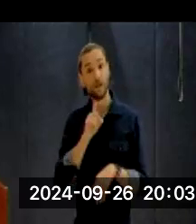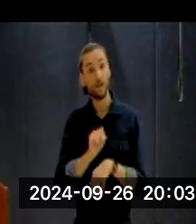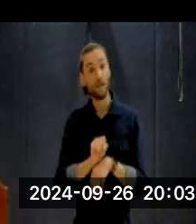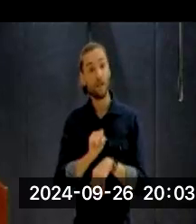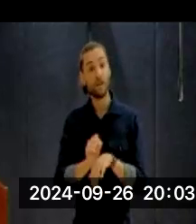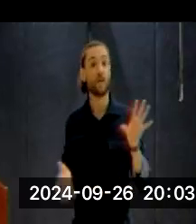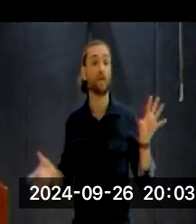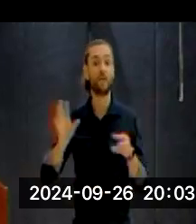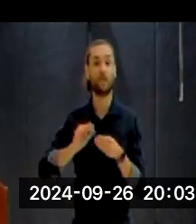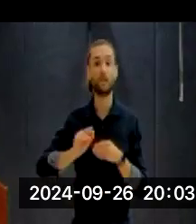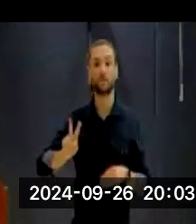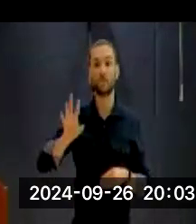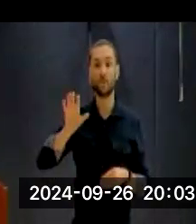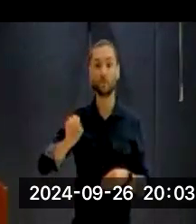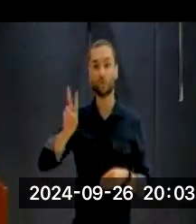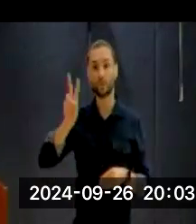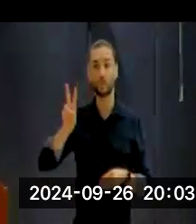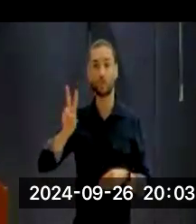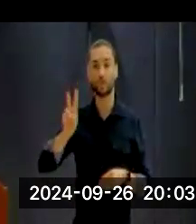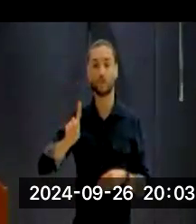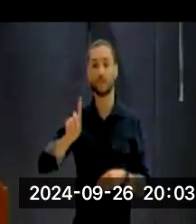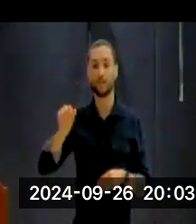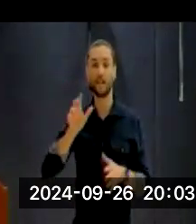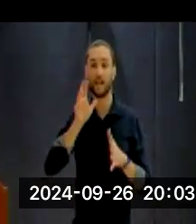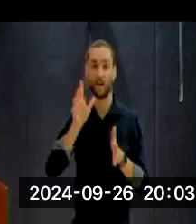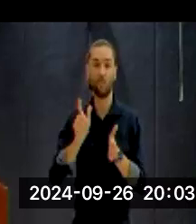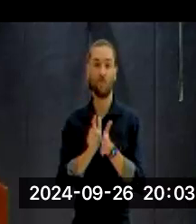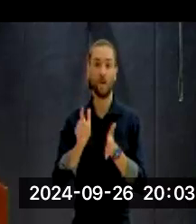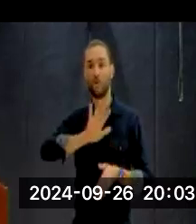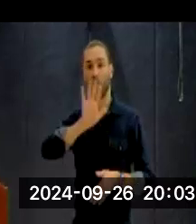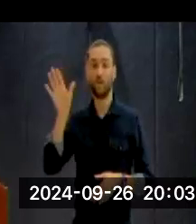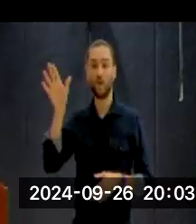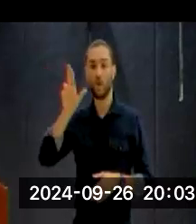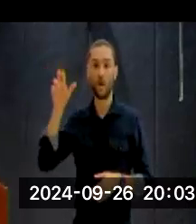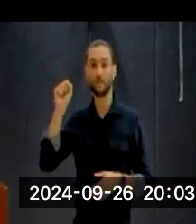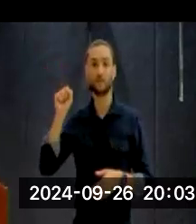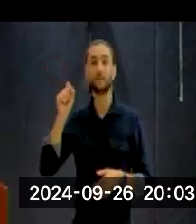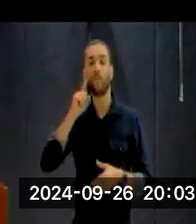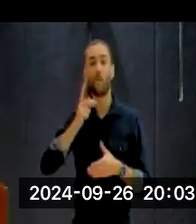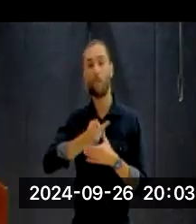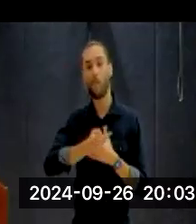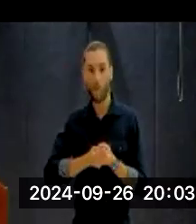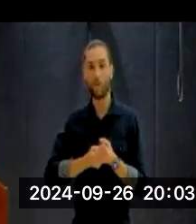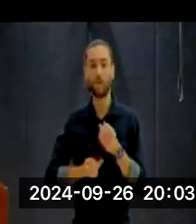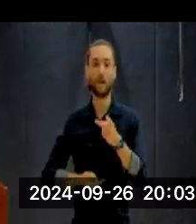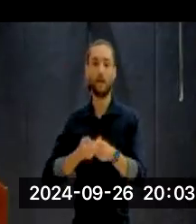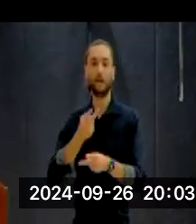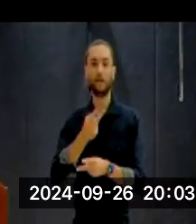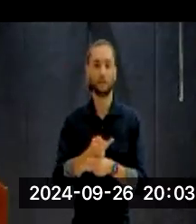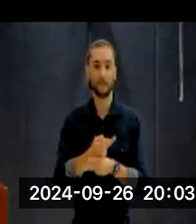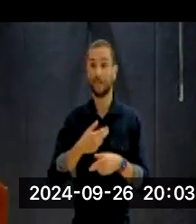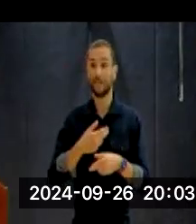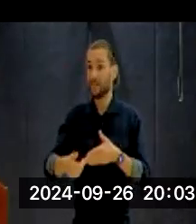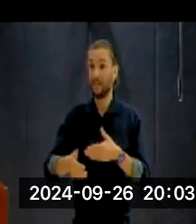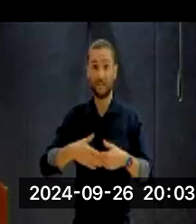202 disability hate crimes nationally of both kinds. Even with